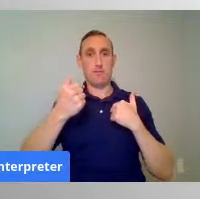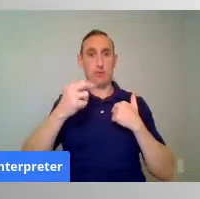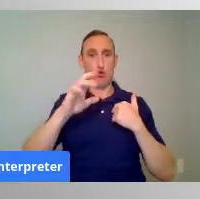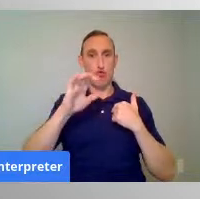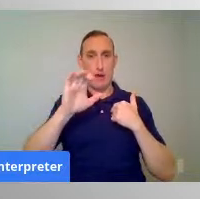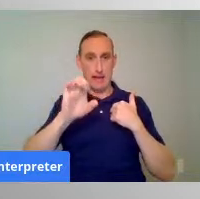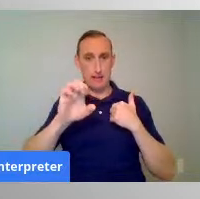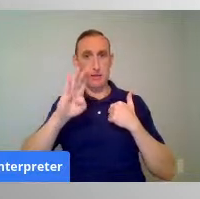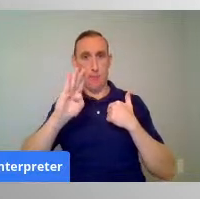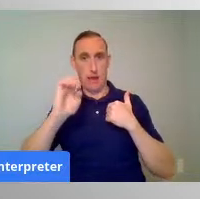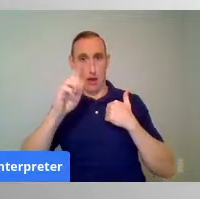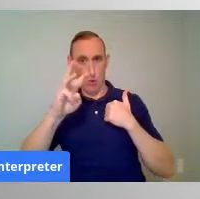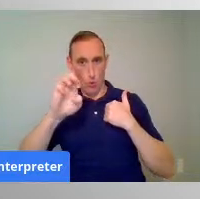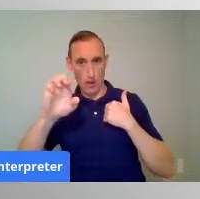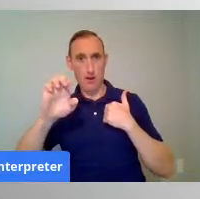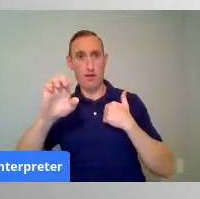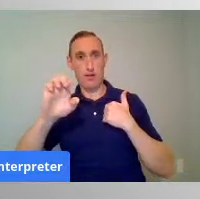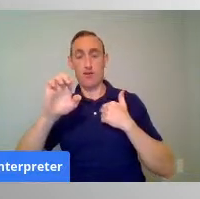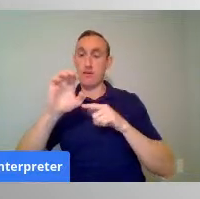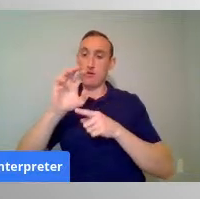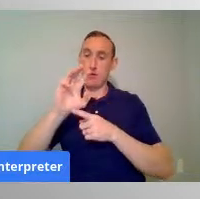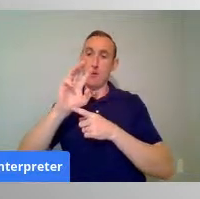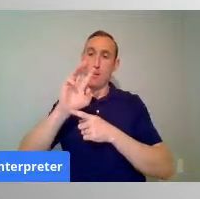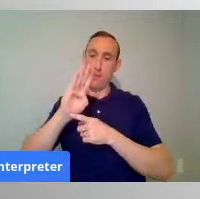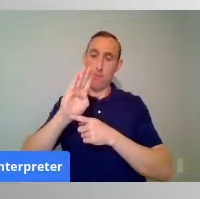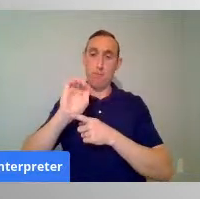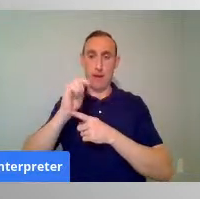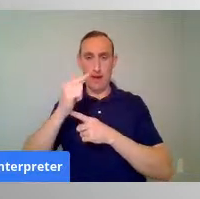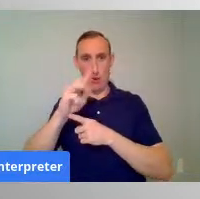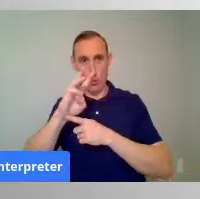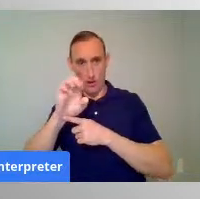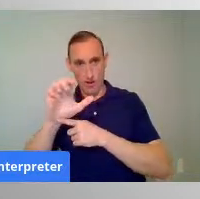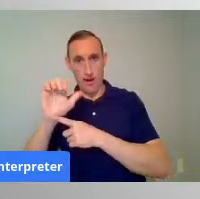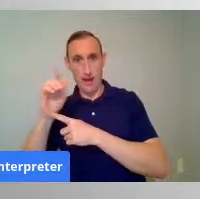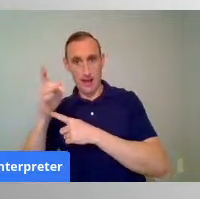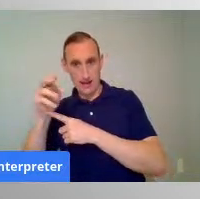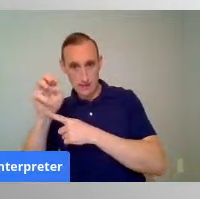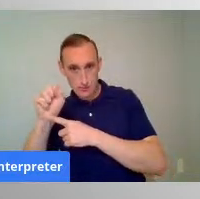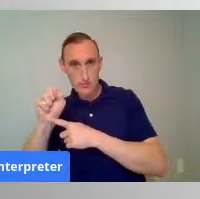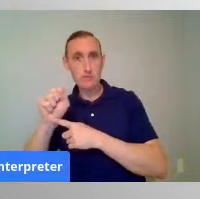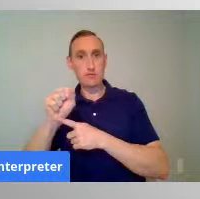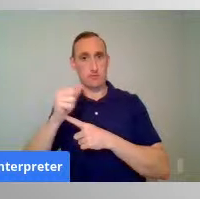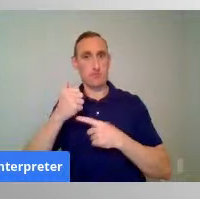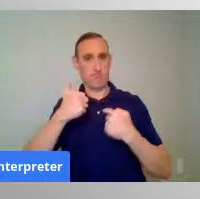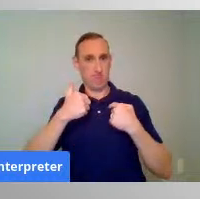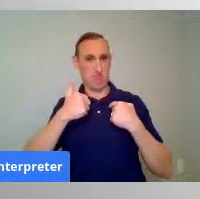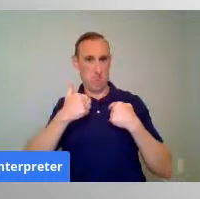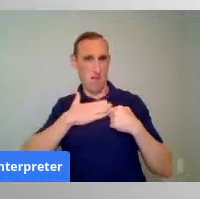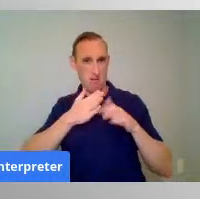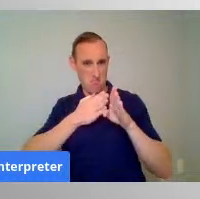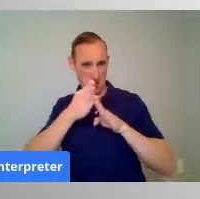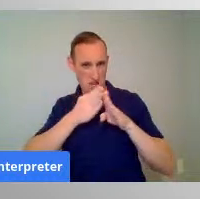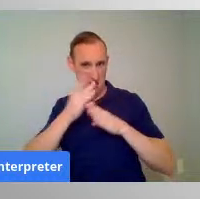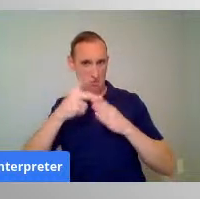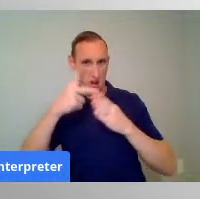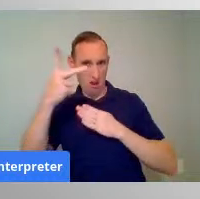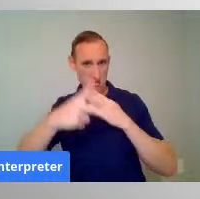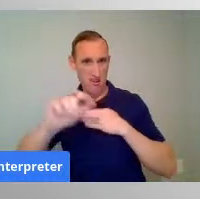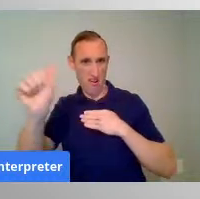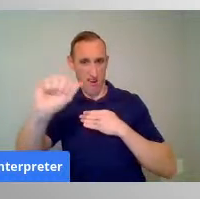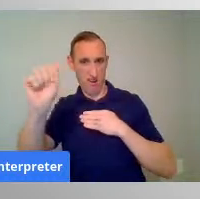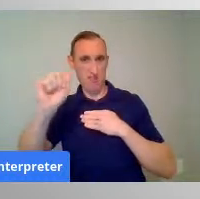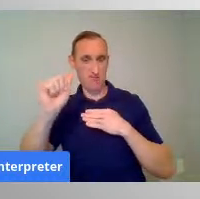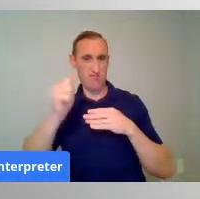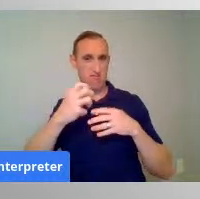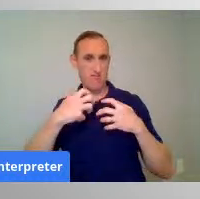Dean for Outreach, Engagement, and Equity. And my main project is the Athens Wellbeing Project. And I really was invited here tonight to